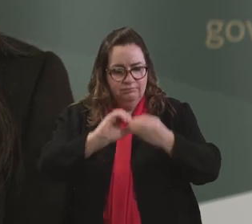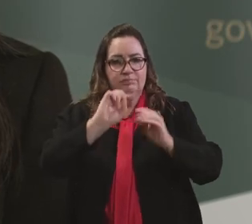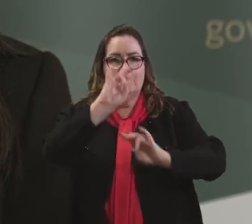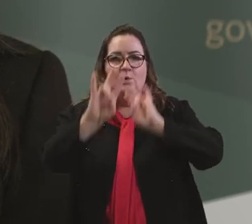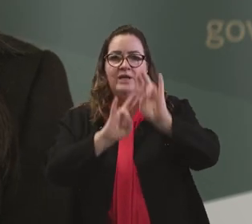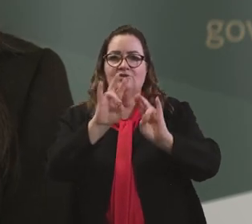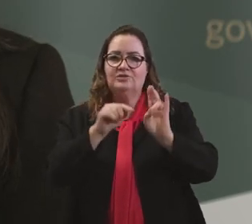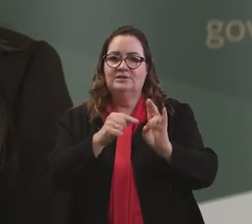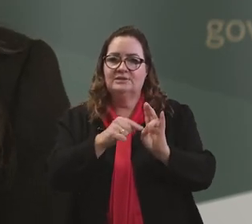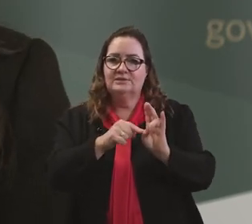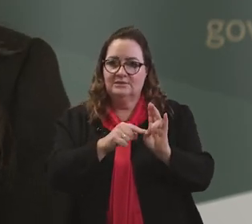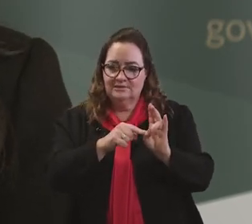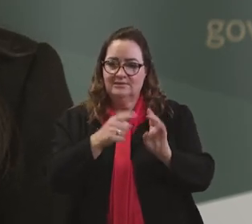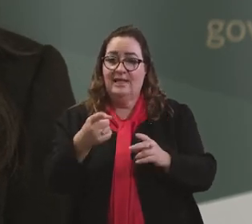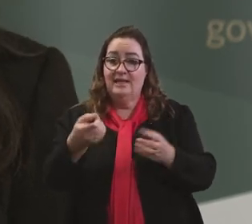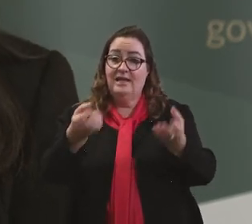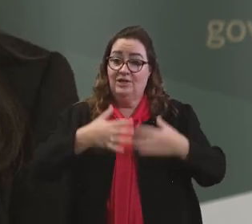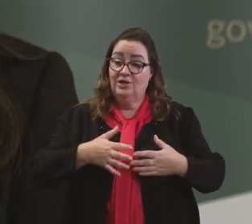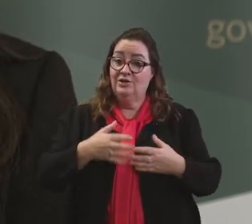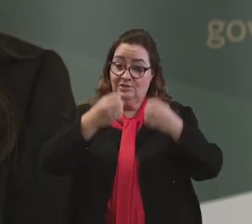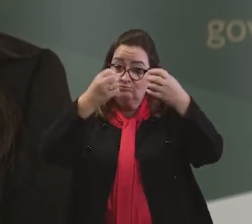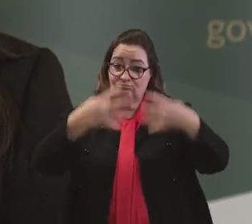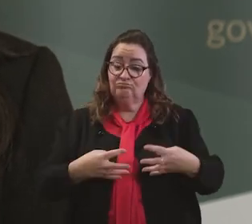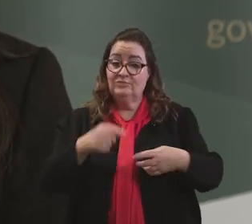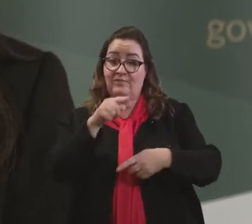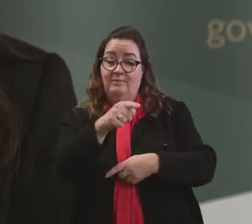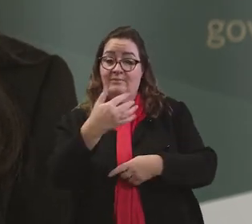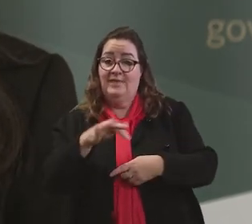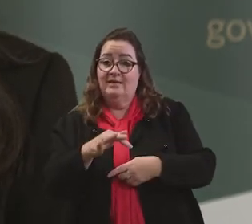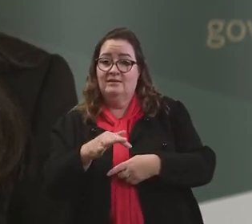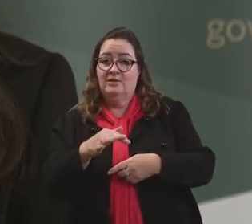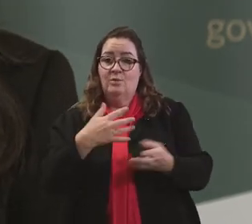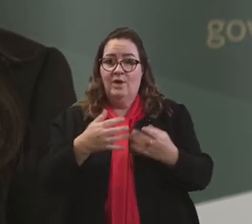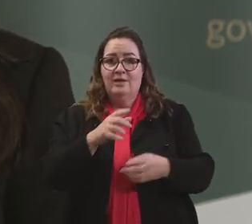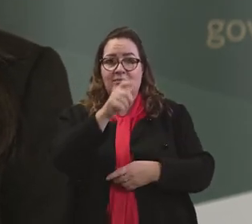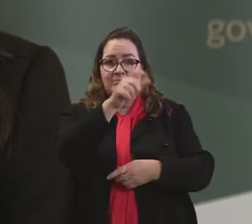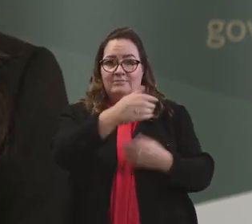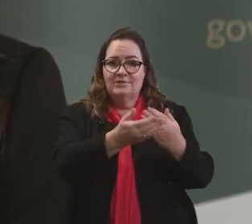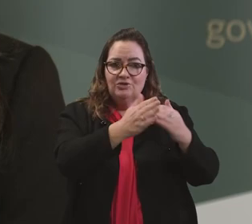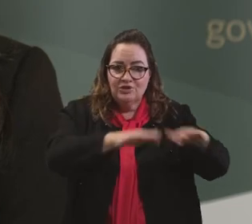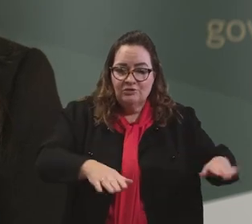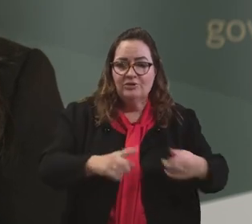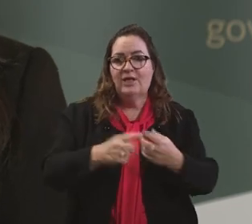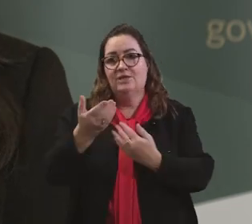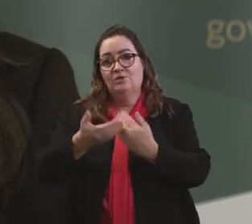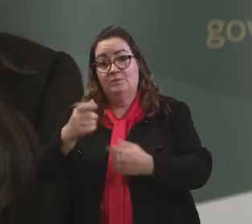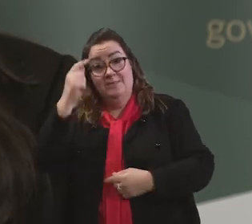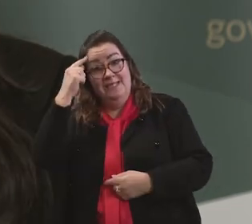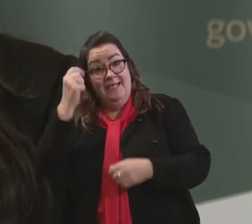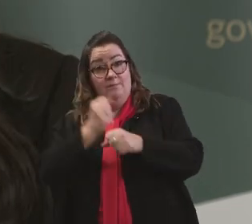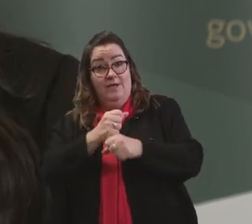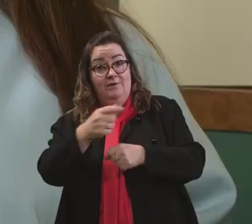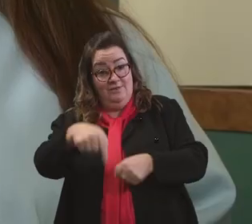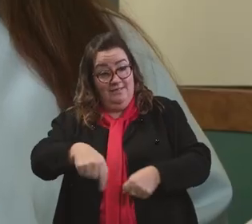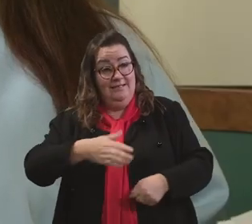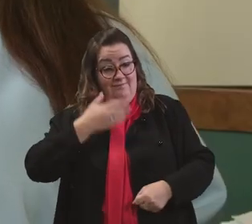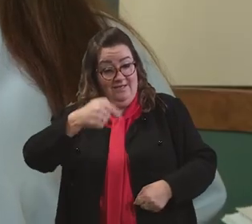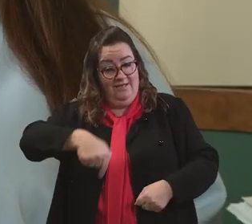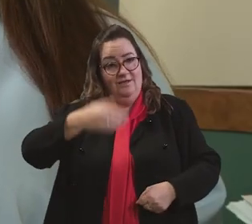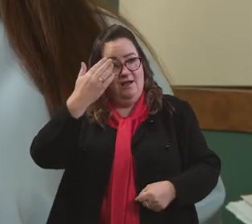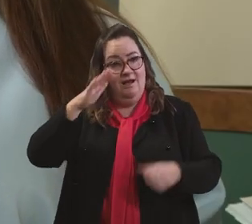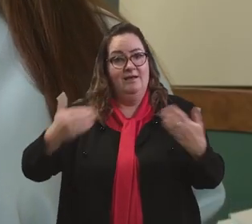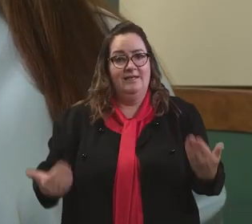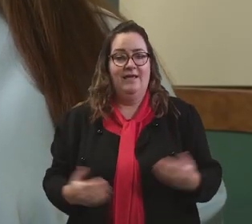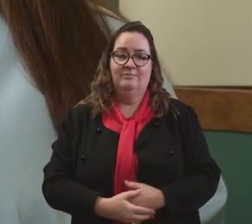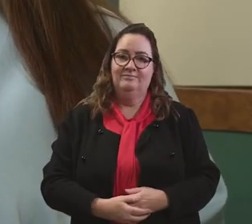today to share the findings from that consultation, what children and young people think about their rights in Ireland. So over to you, Leah.